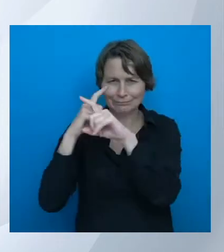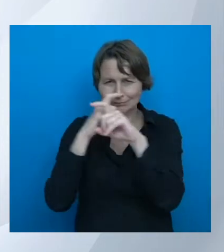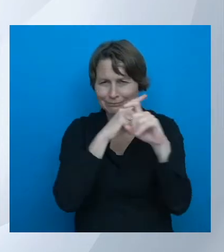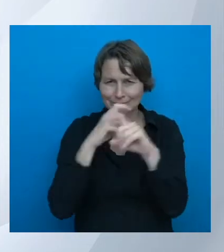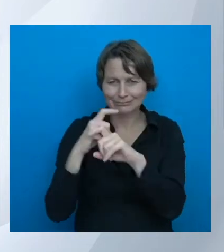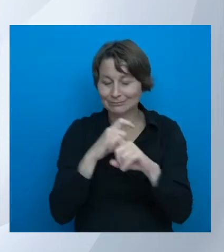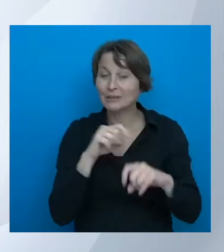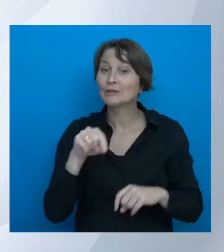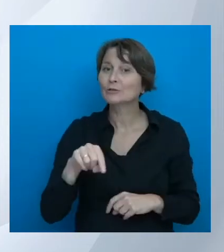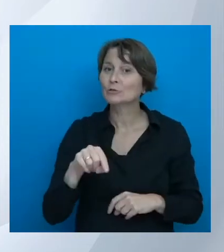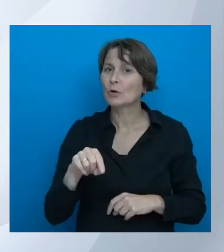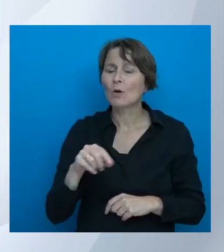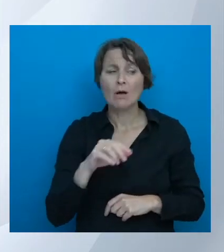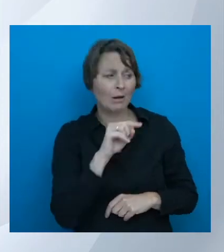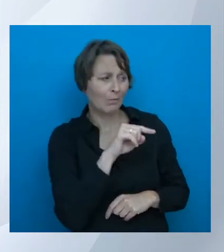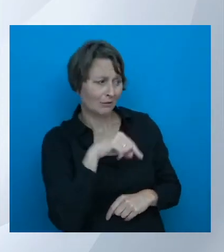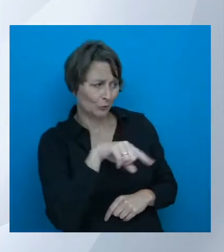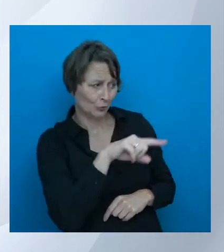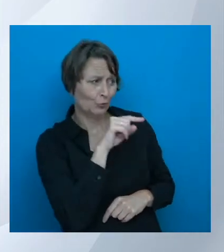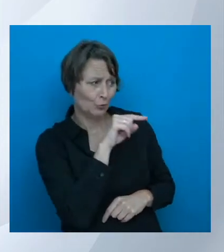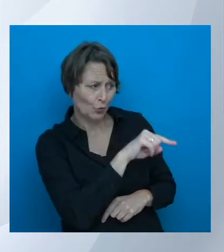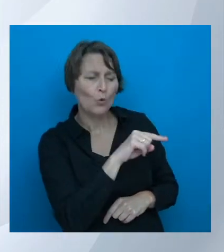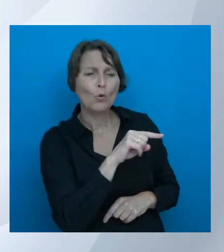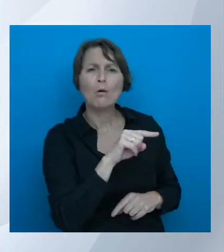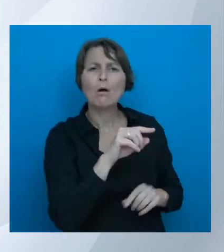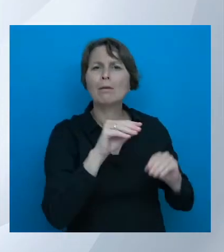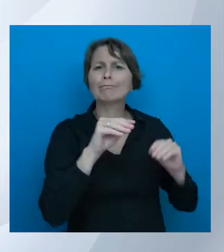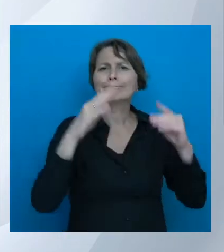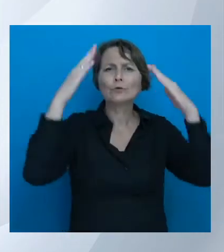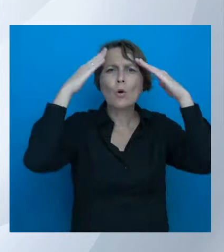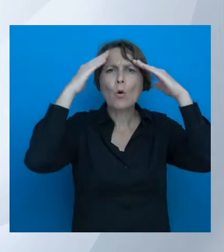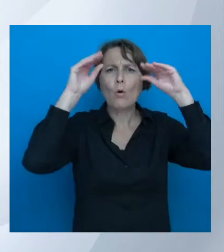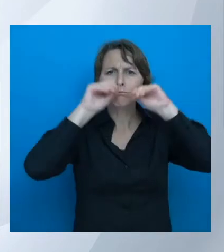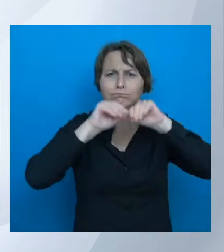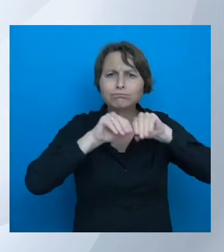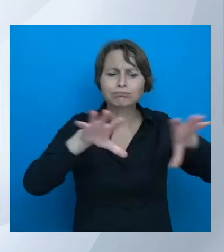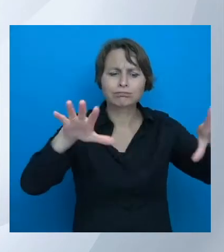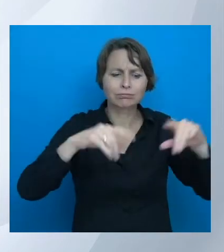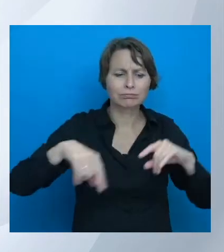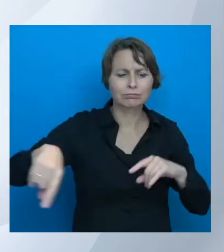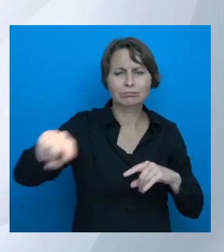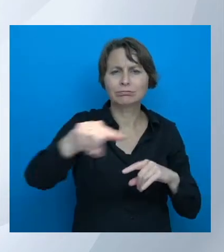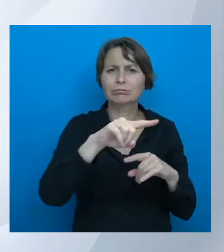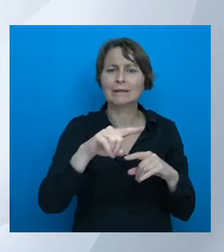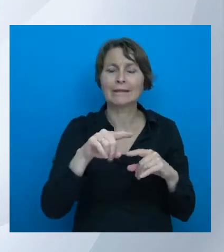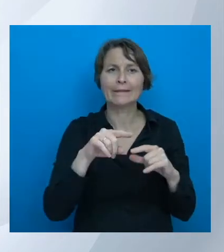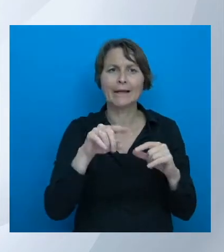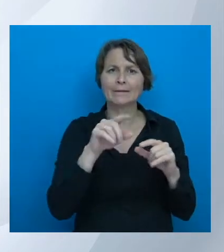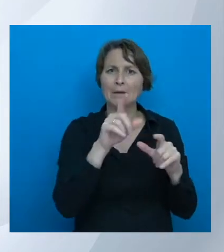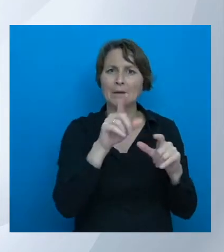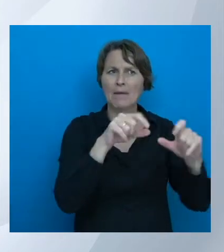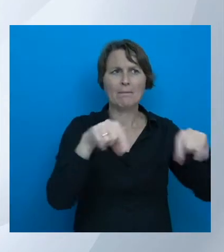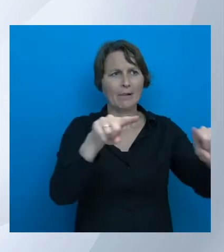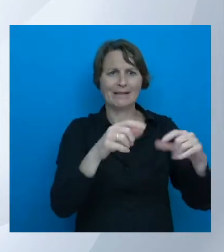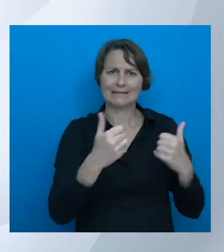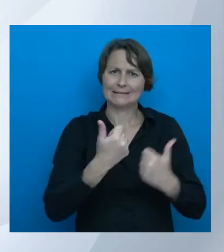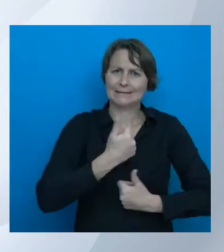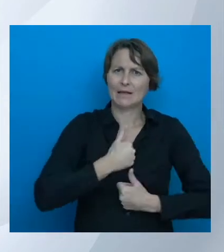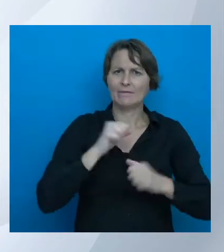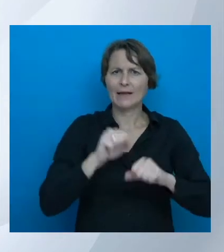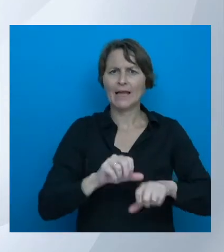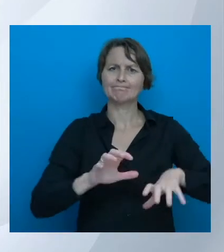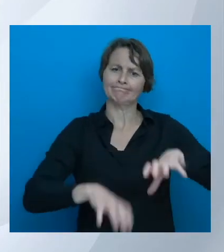people learn other people how they can be, more, they can write their software, how they can do it